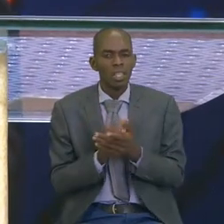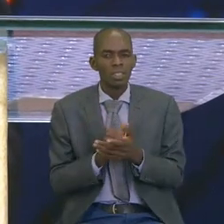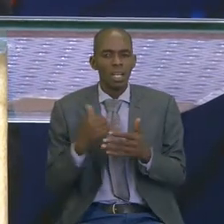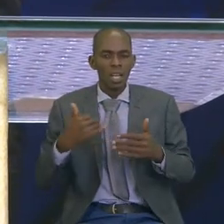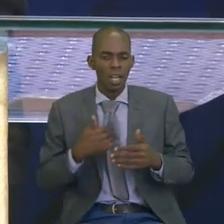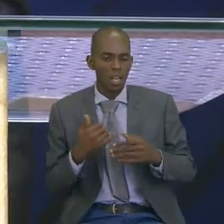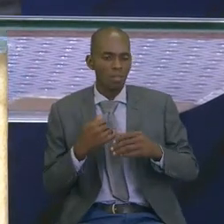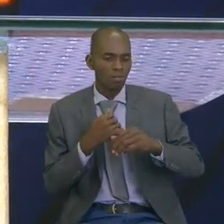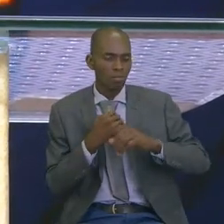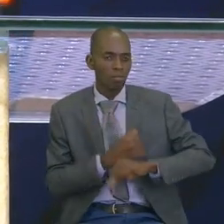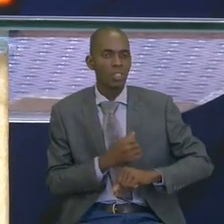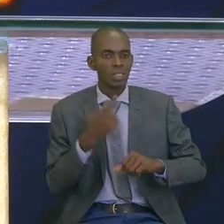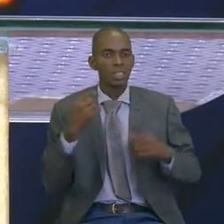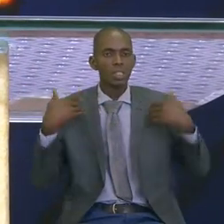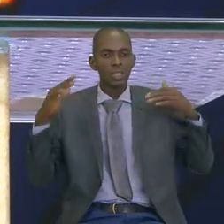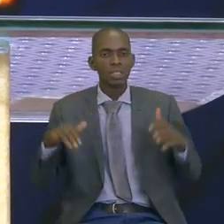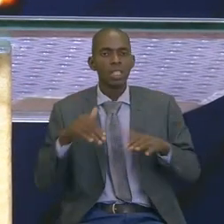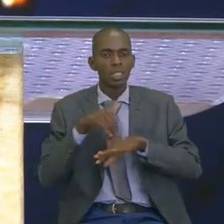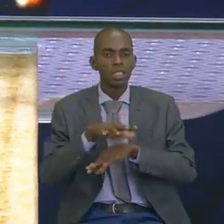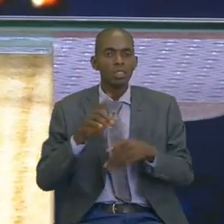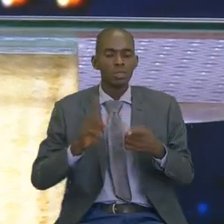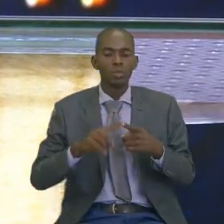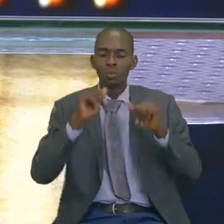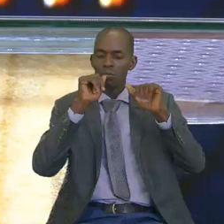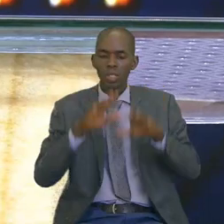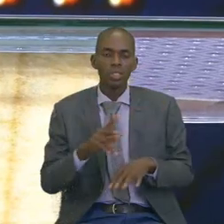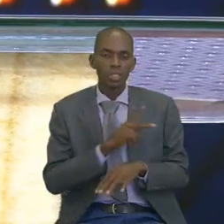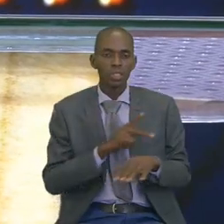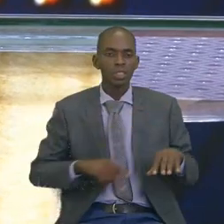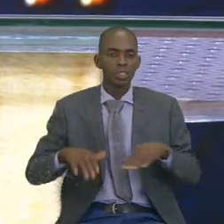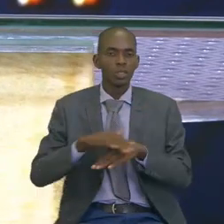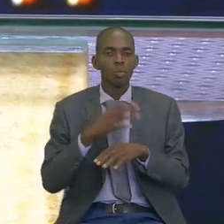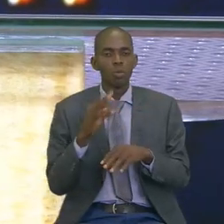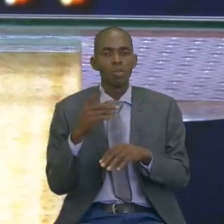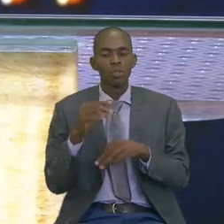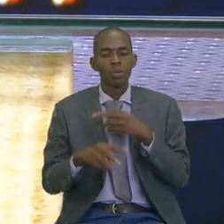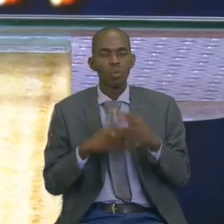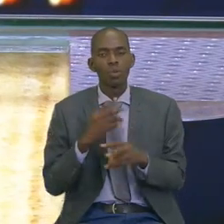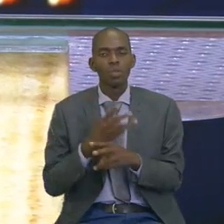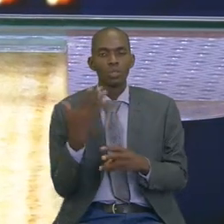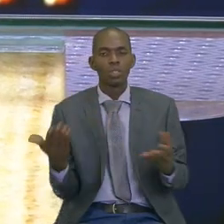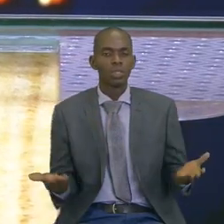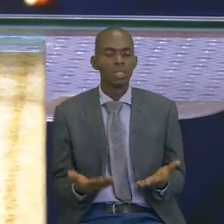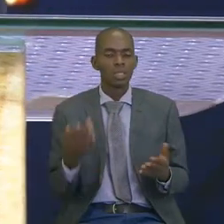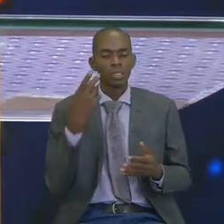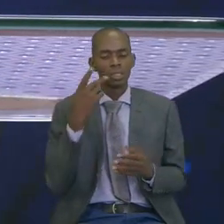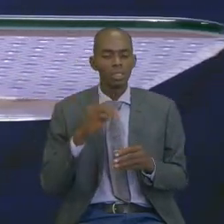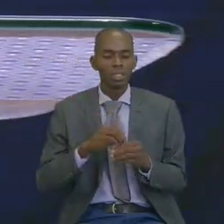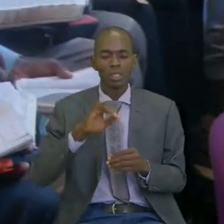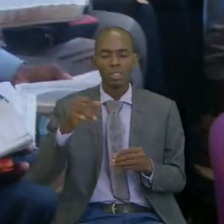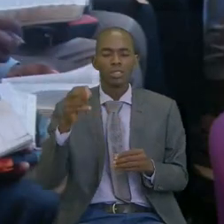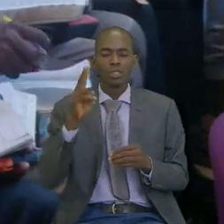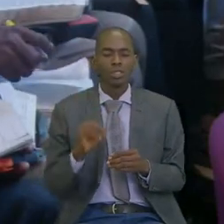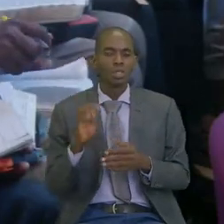to come and bless the kingdoms of the world. Here, look at John chapter 11. We're reading from verse